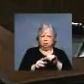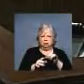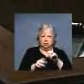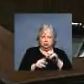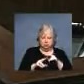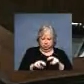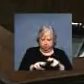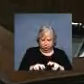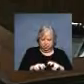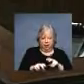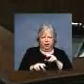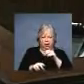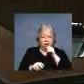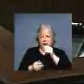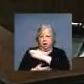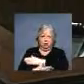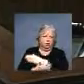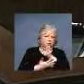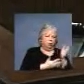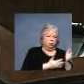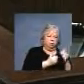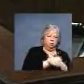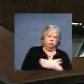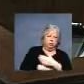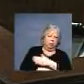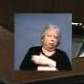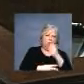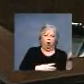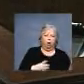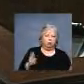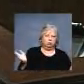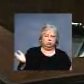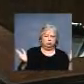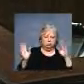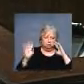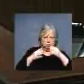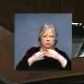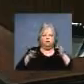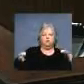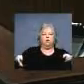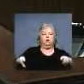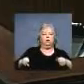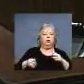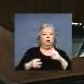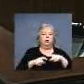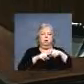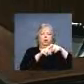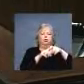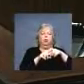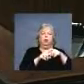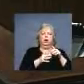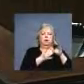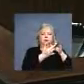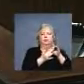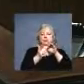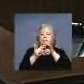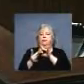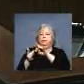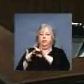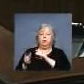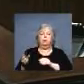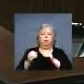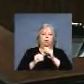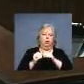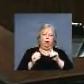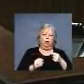than such a broad brush. My only concern about moratoriums is they are much further reaching than just the Richardson